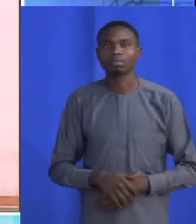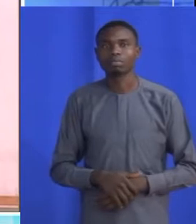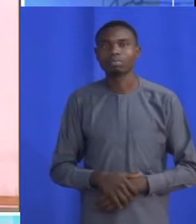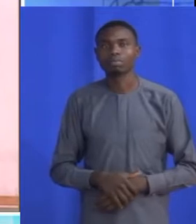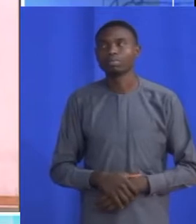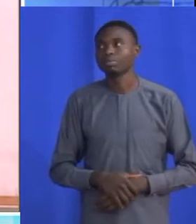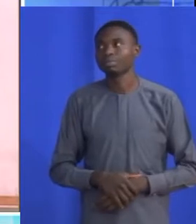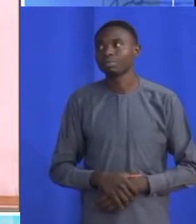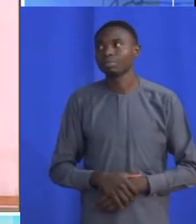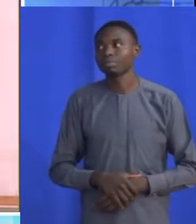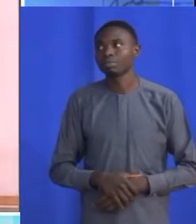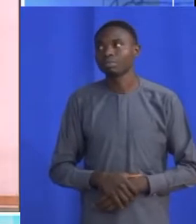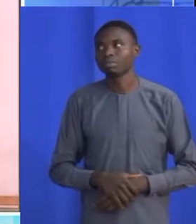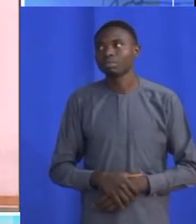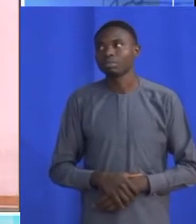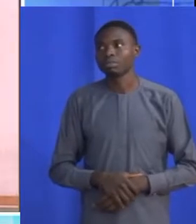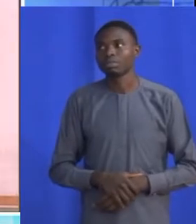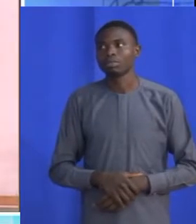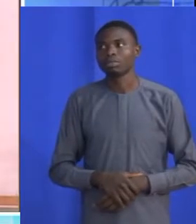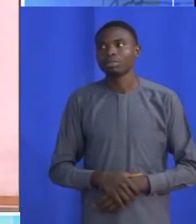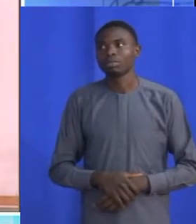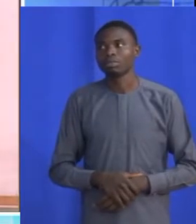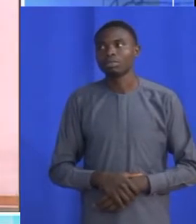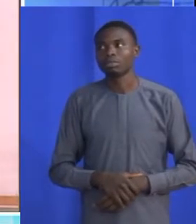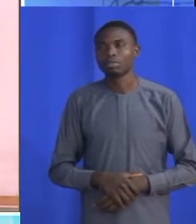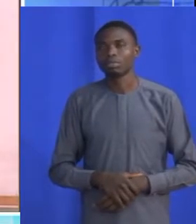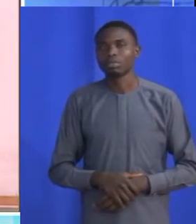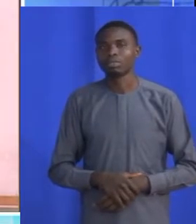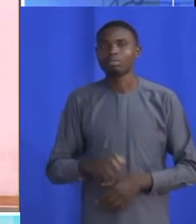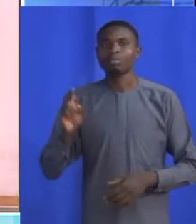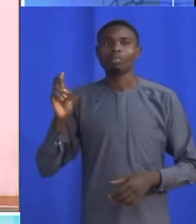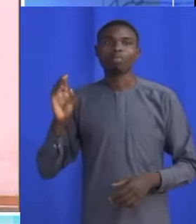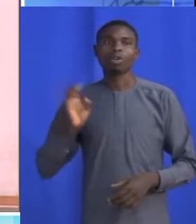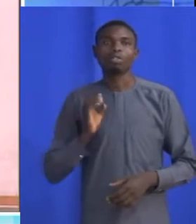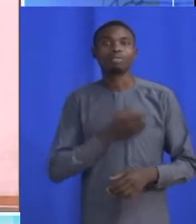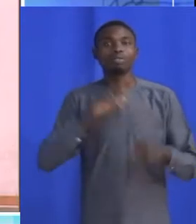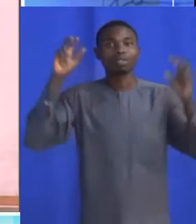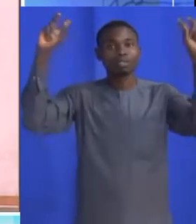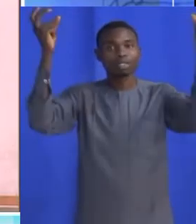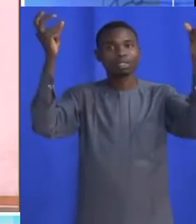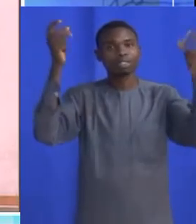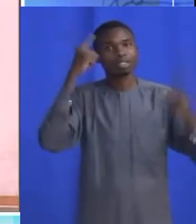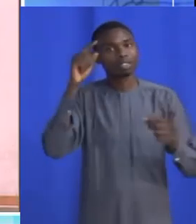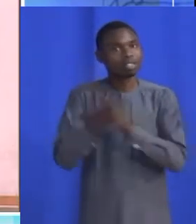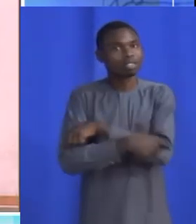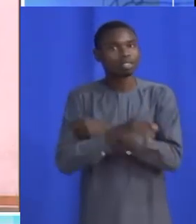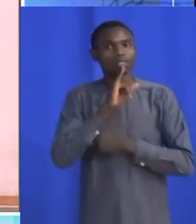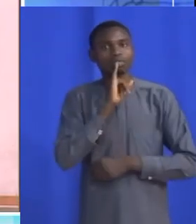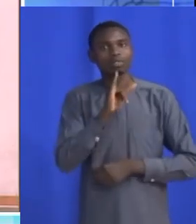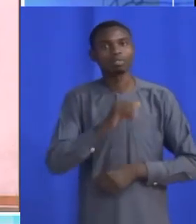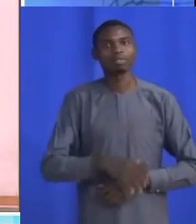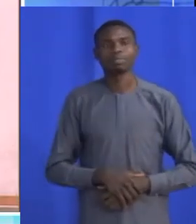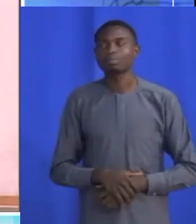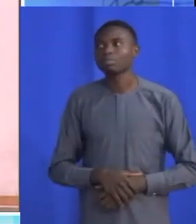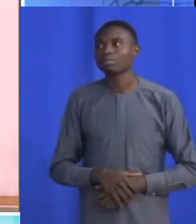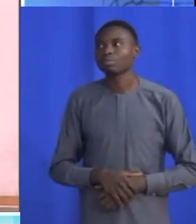State about 1985, about 135 years ago, that was the first scholar to